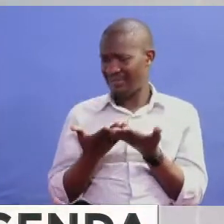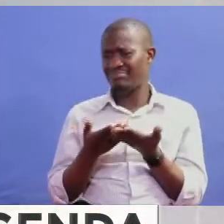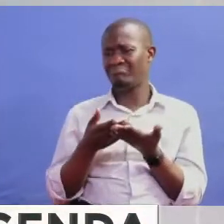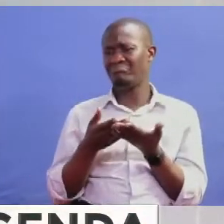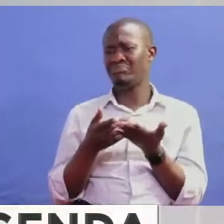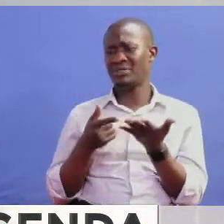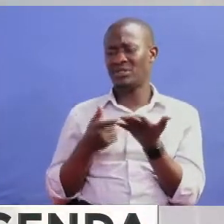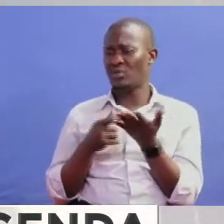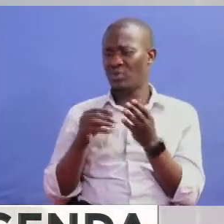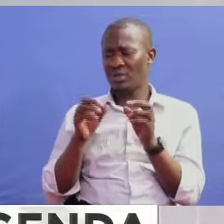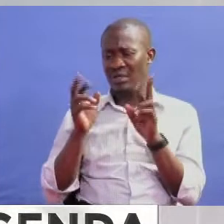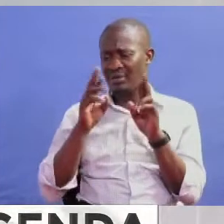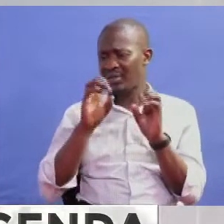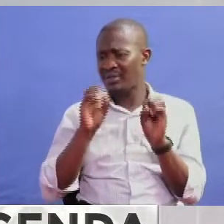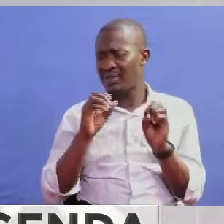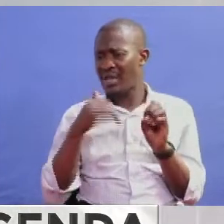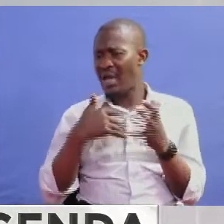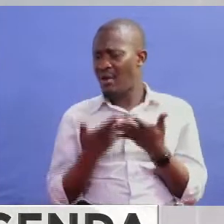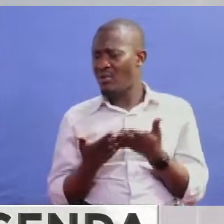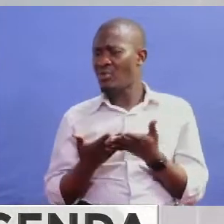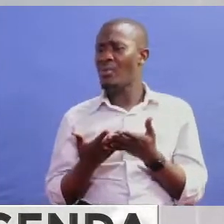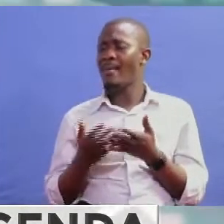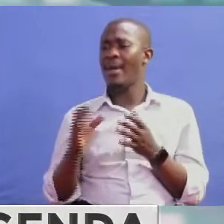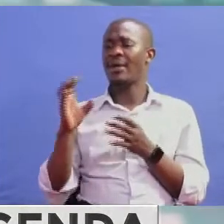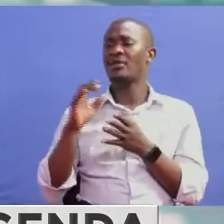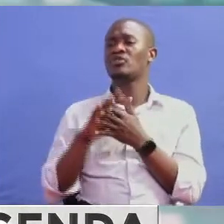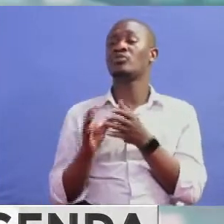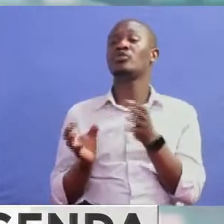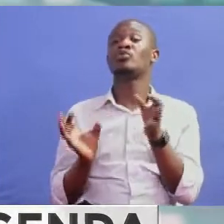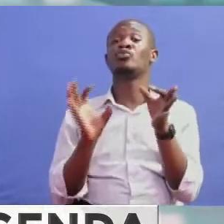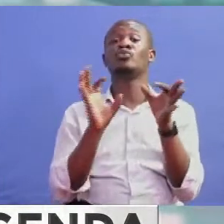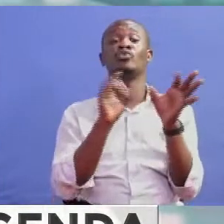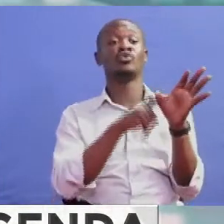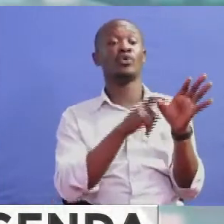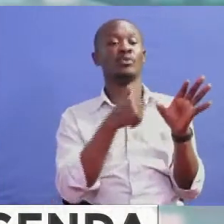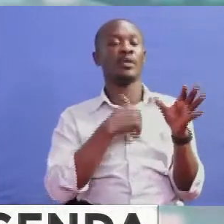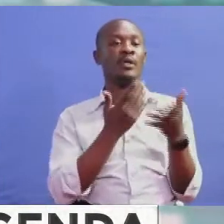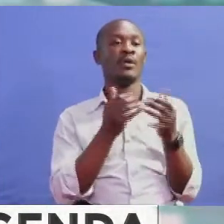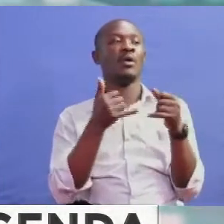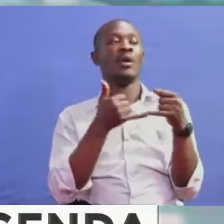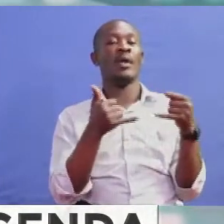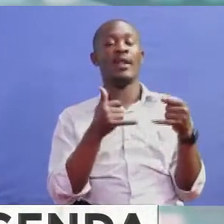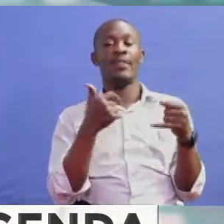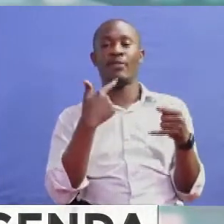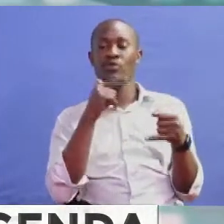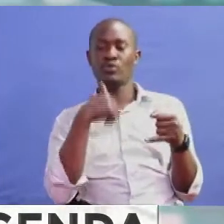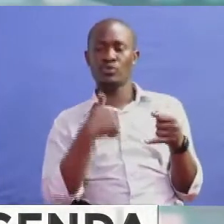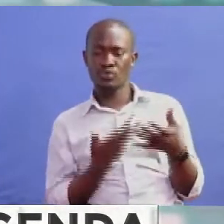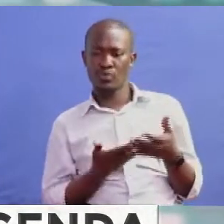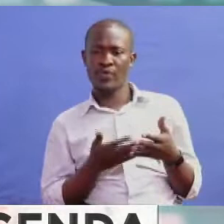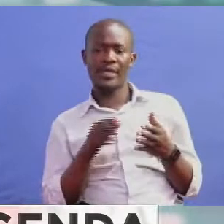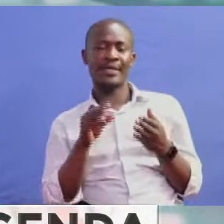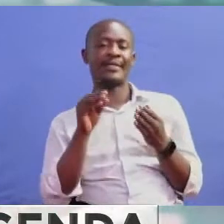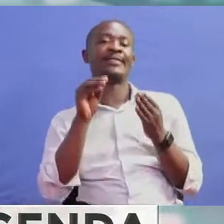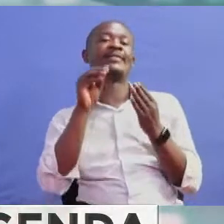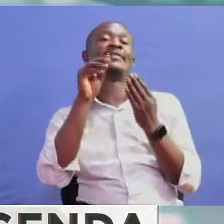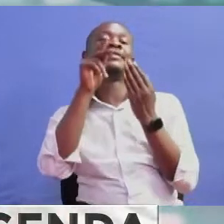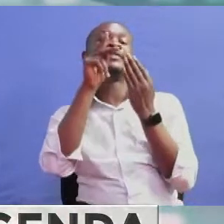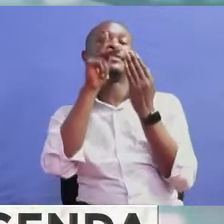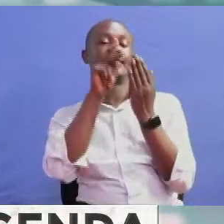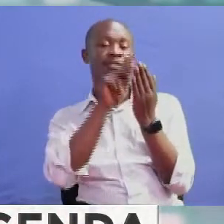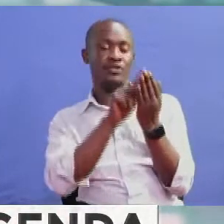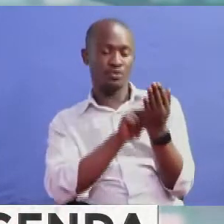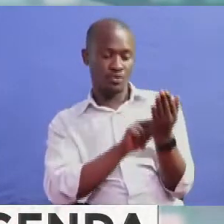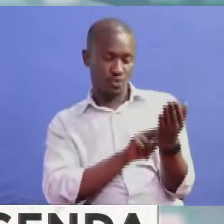I want all my customers to join me online? There are those who are laggards. They are slow in learning.